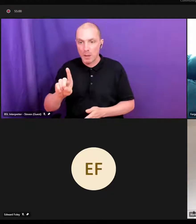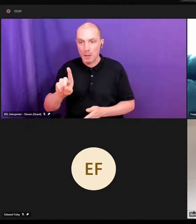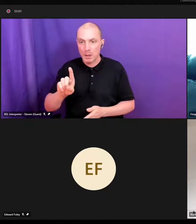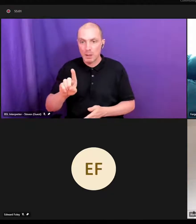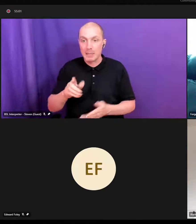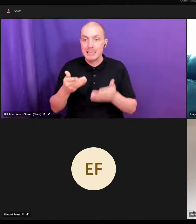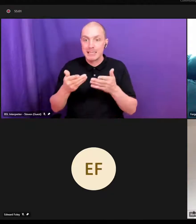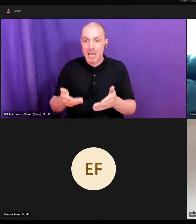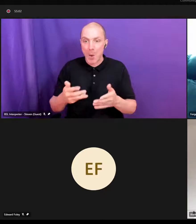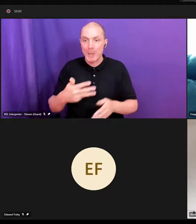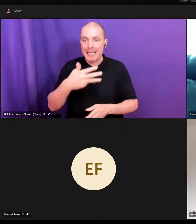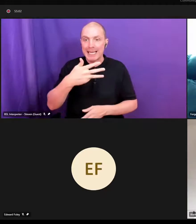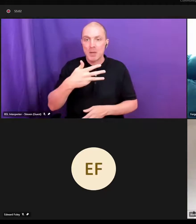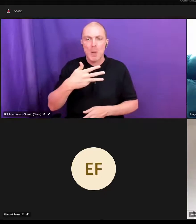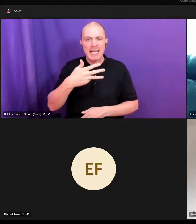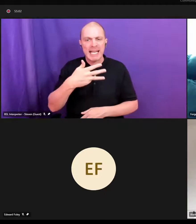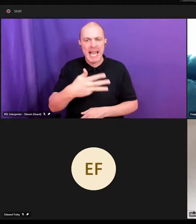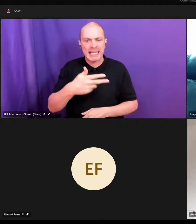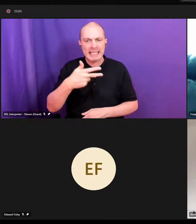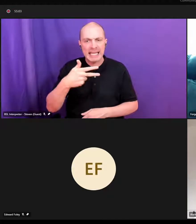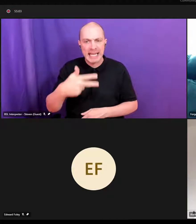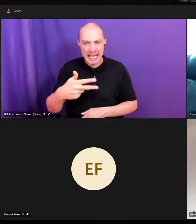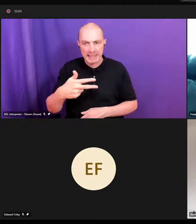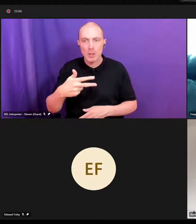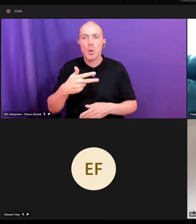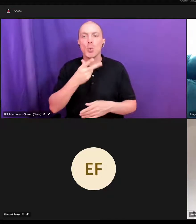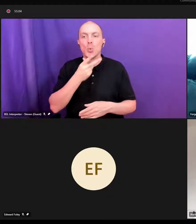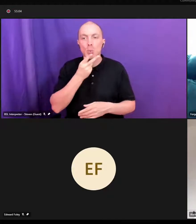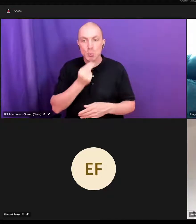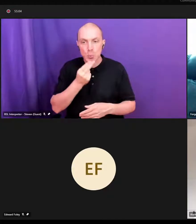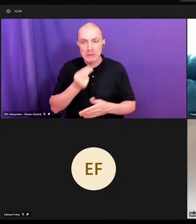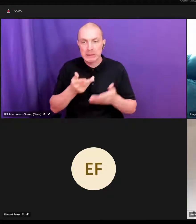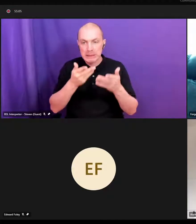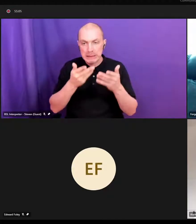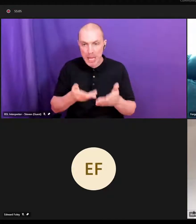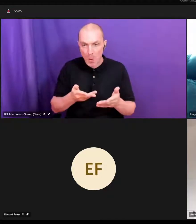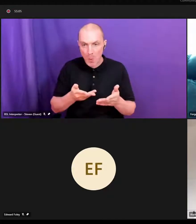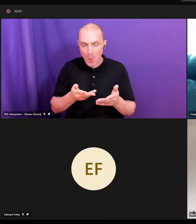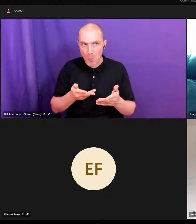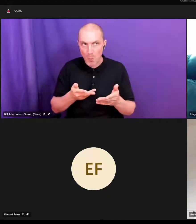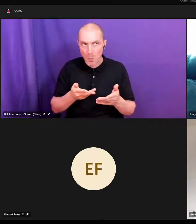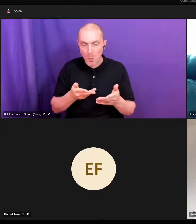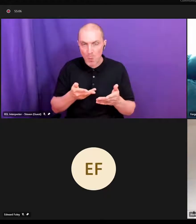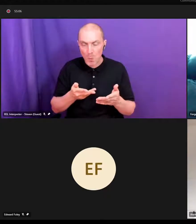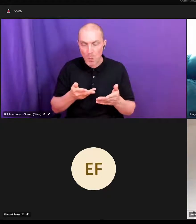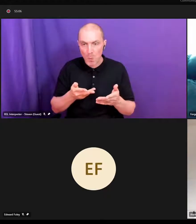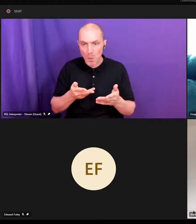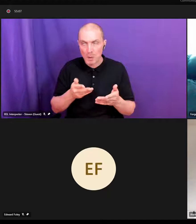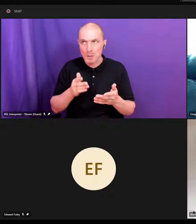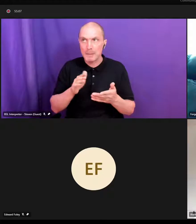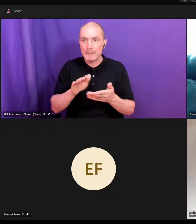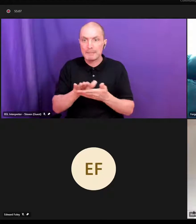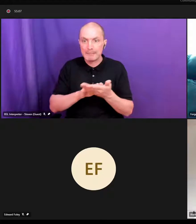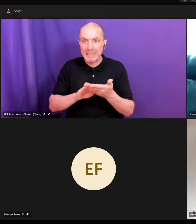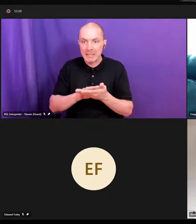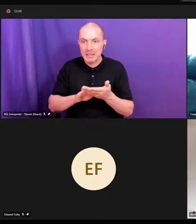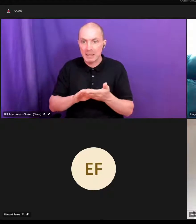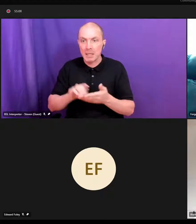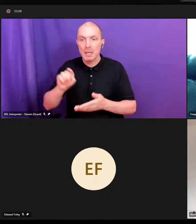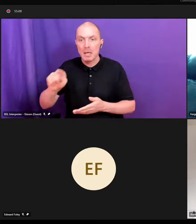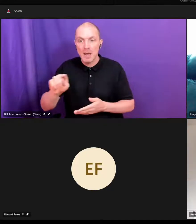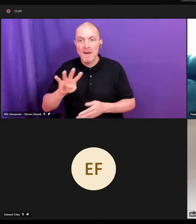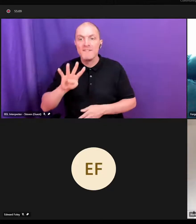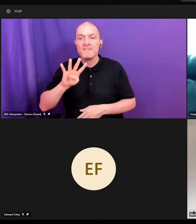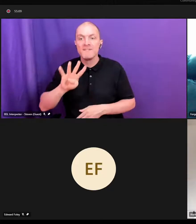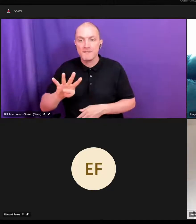98 are in service, so that would remain, if my arithmetic is correct, that would be 43 still to come